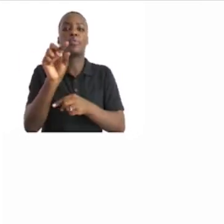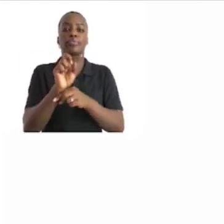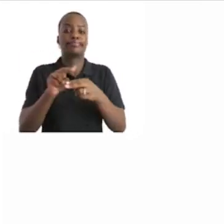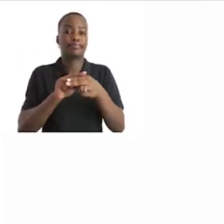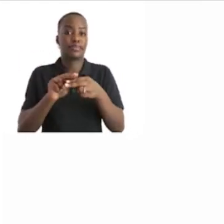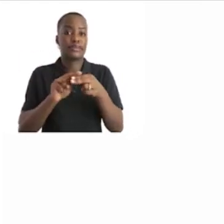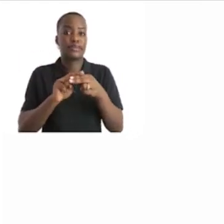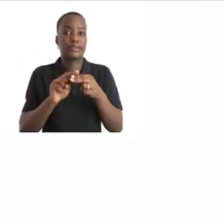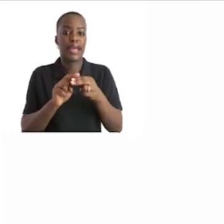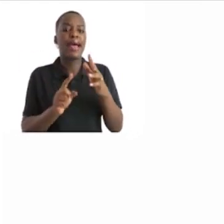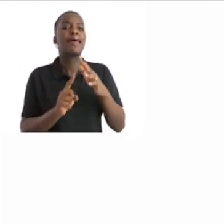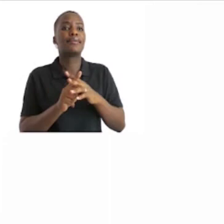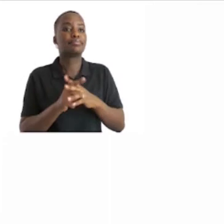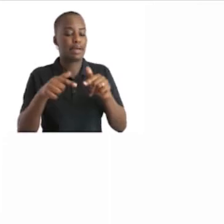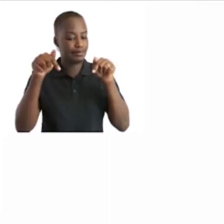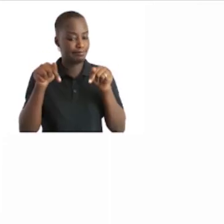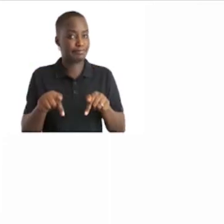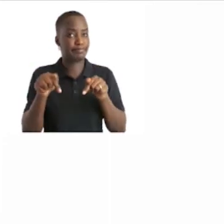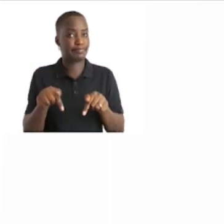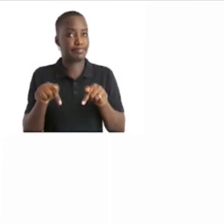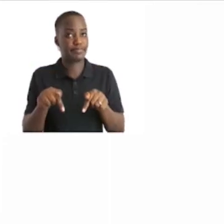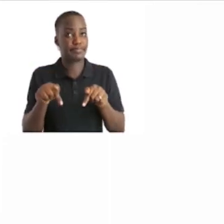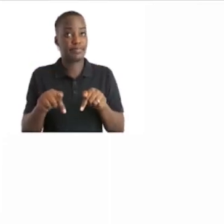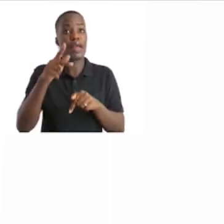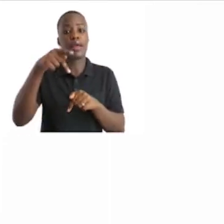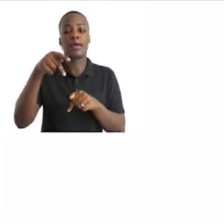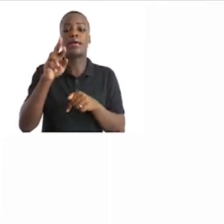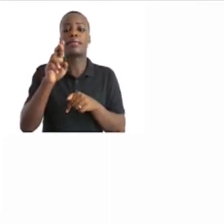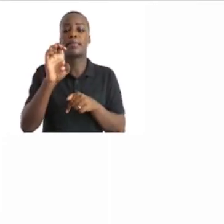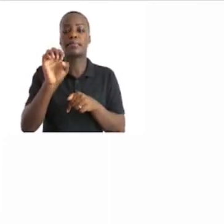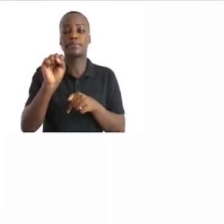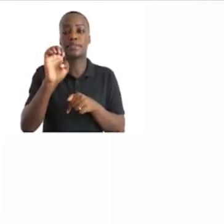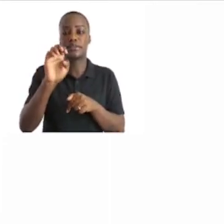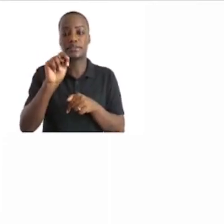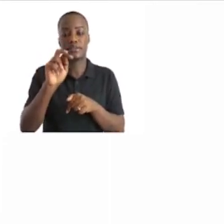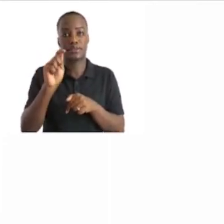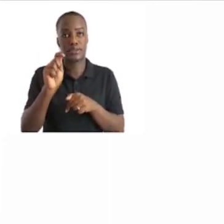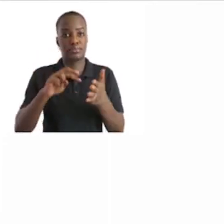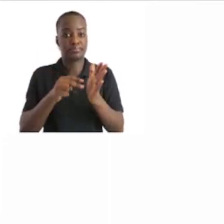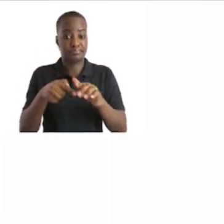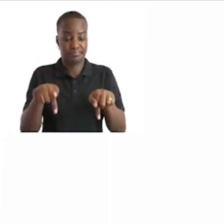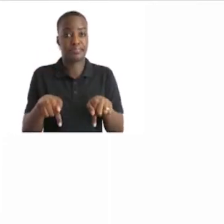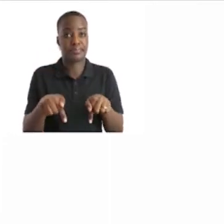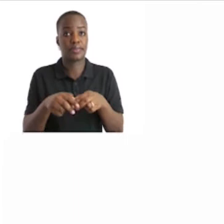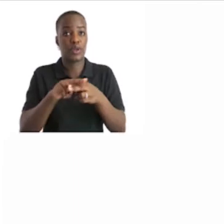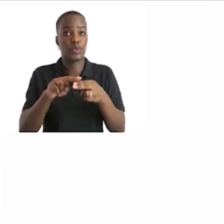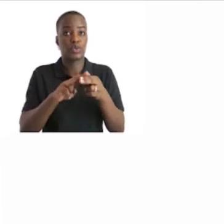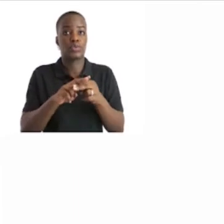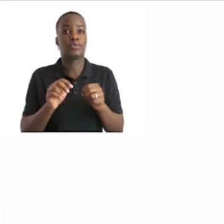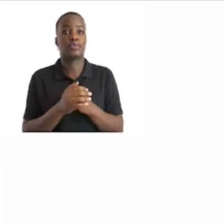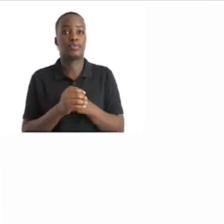use are happening right now. The present means now. And we are going to be using the